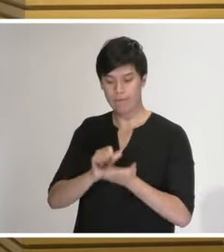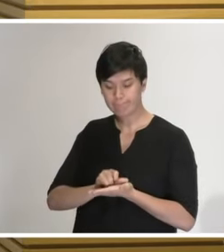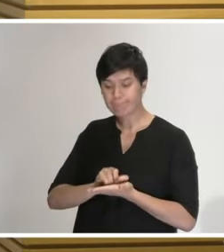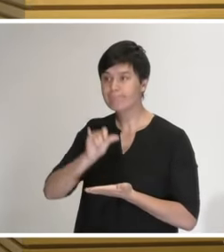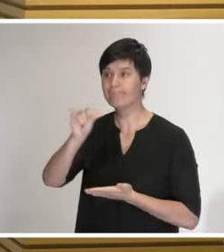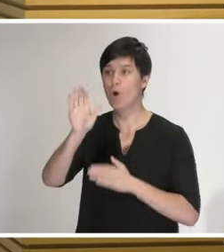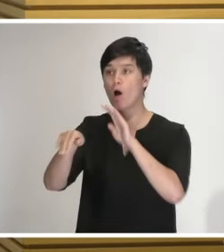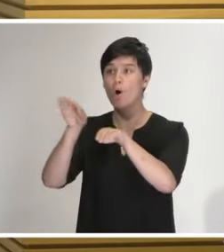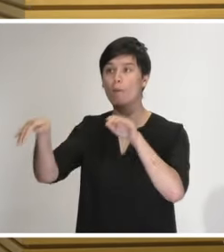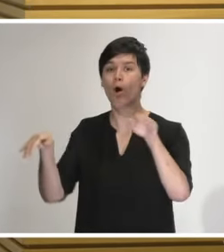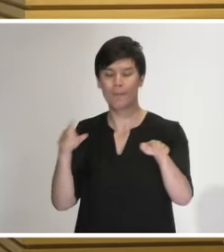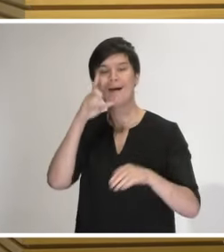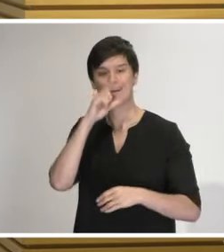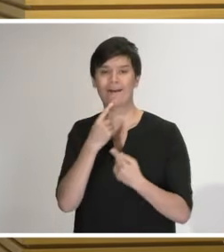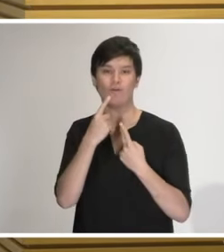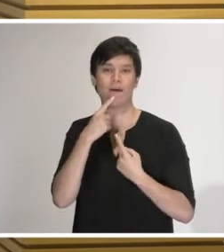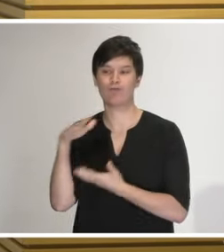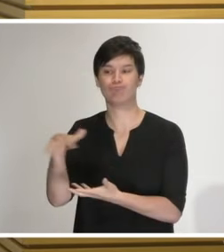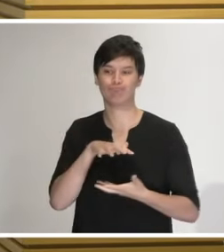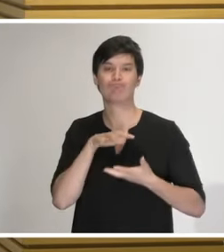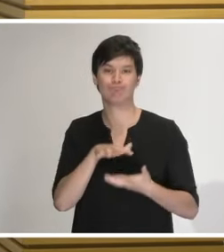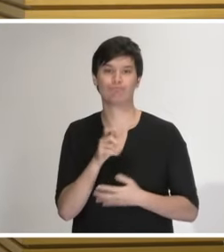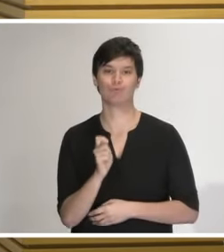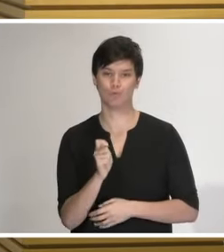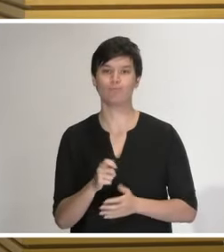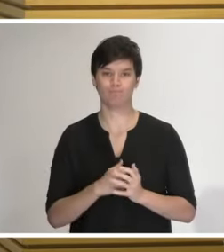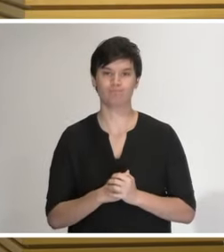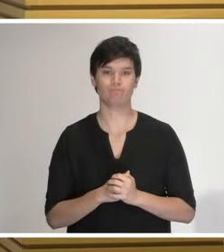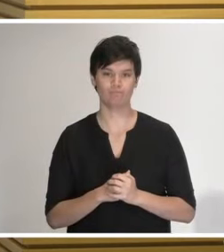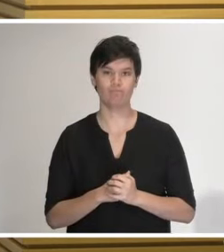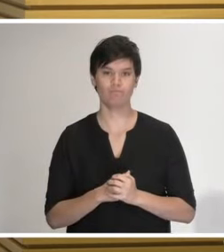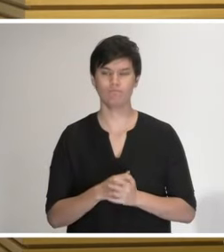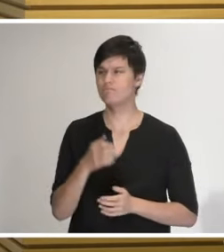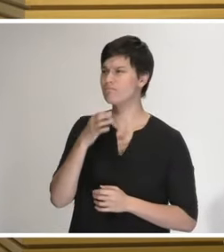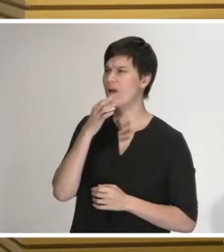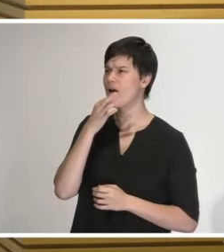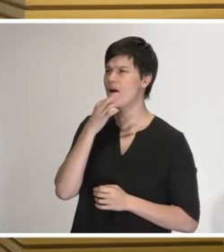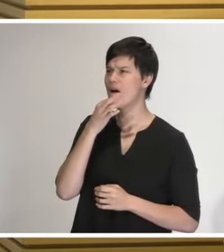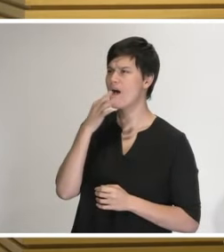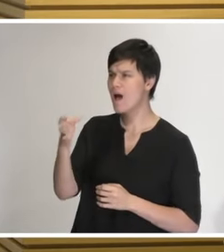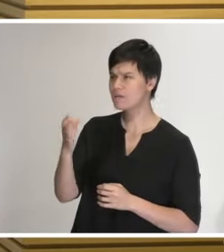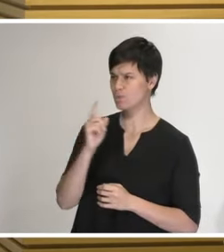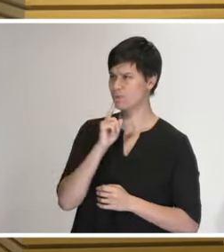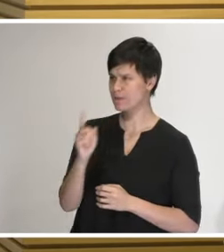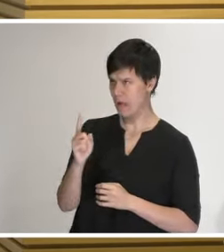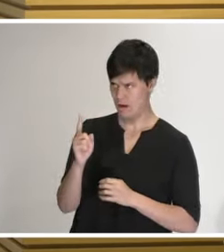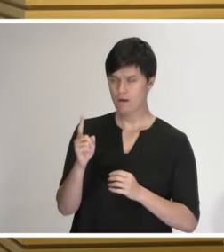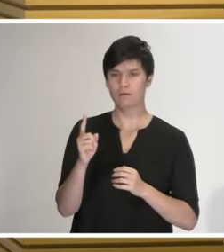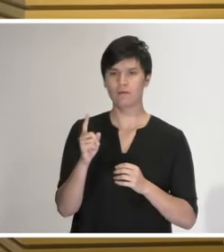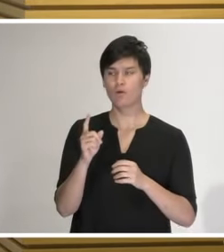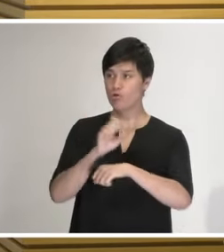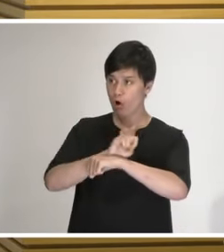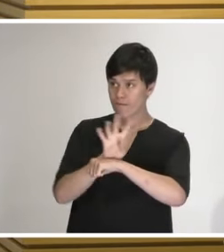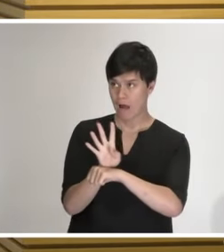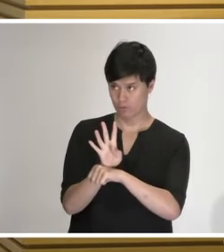commercial flights and any of the government-sponsored flights that have come in. The UK definition you were just mentioning. 70% of cases still being